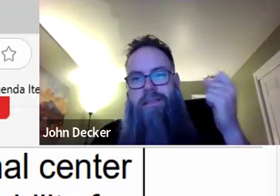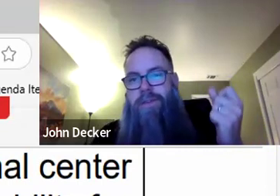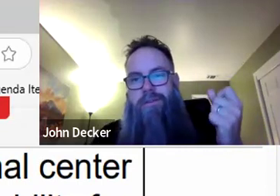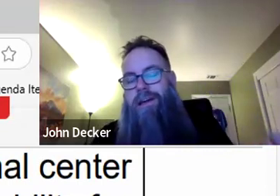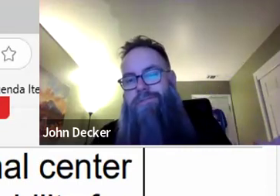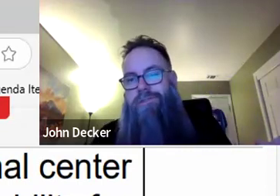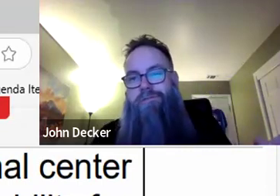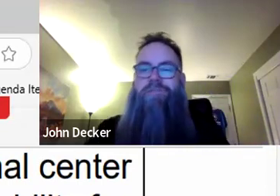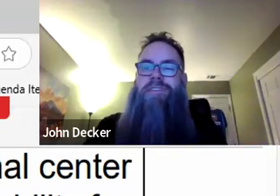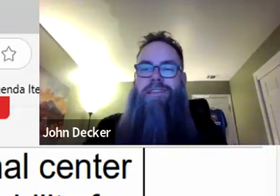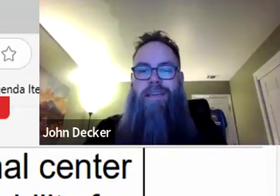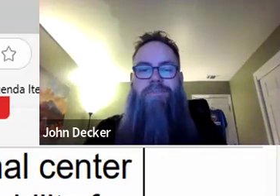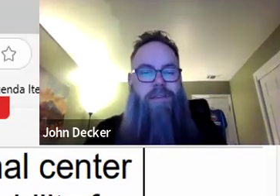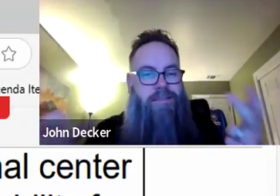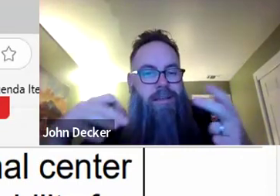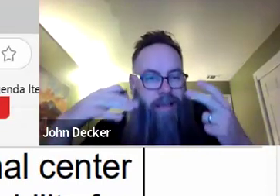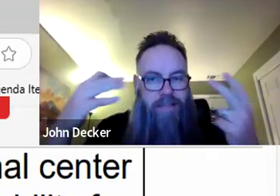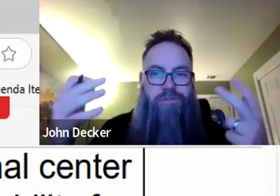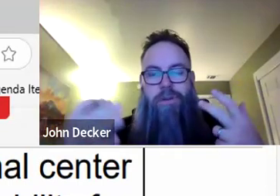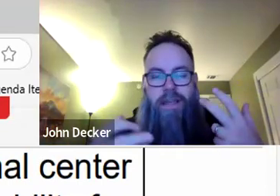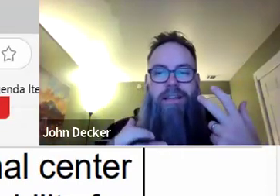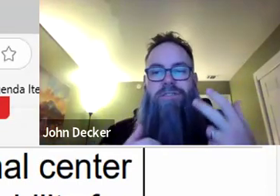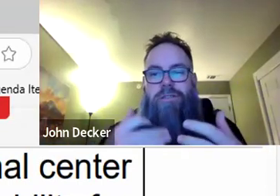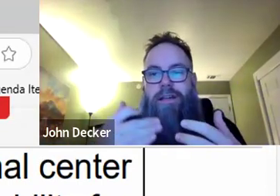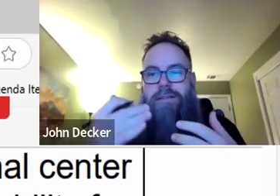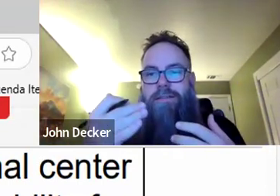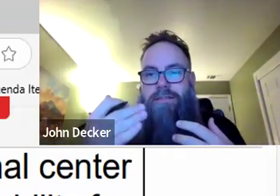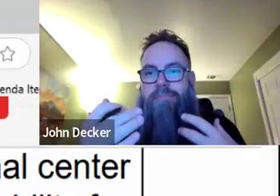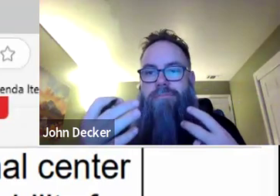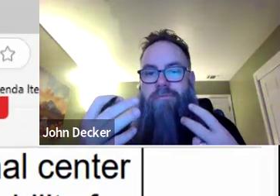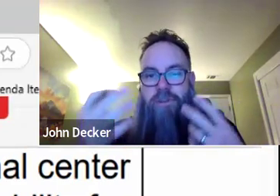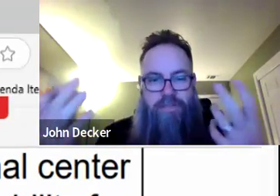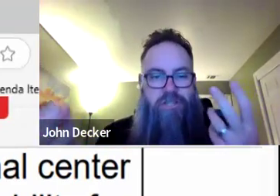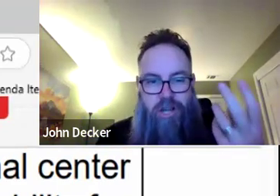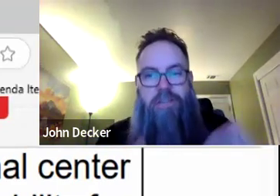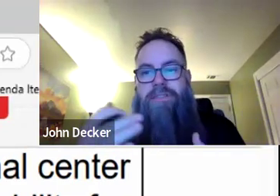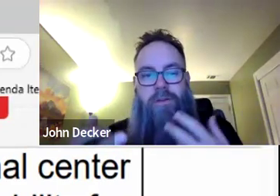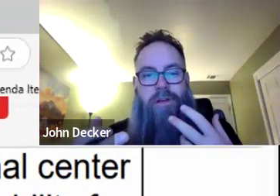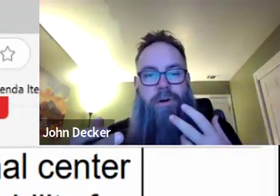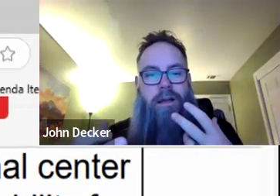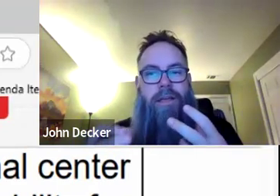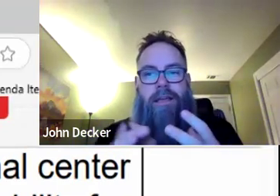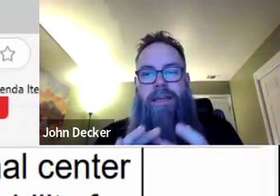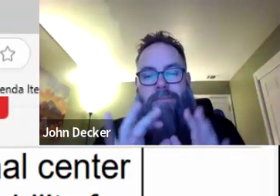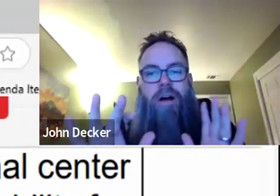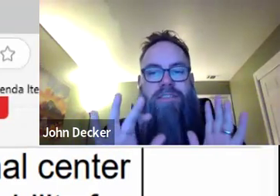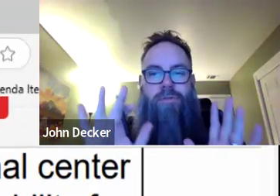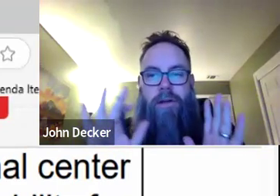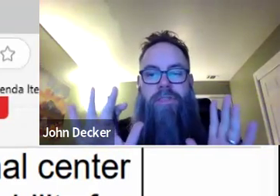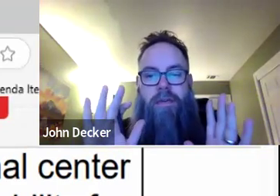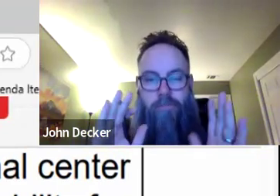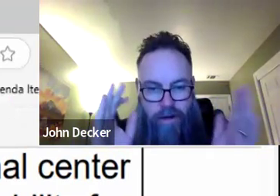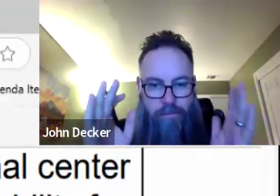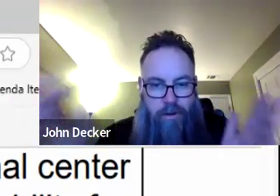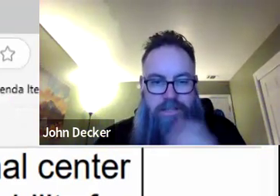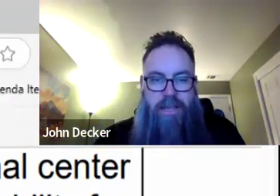be immediately vendored after 15 days because, as you recognize, there are like some vendorization documents that are required. It is impossible